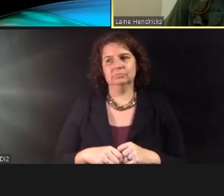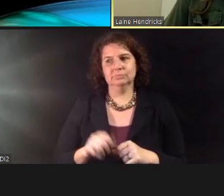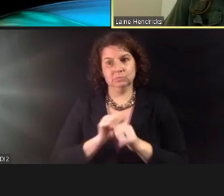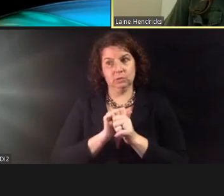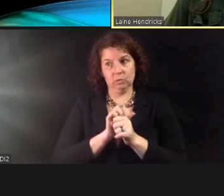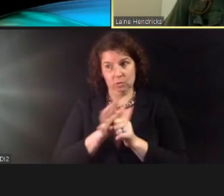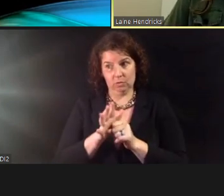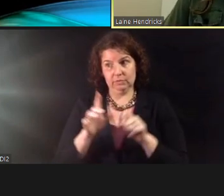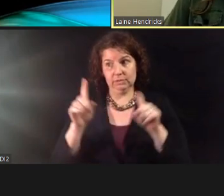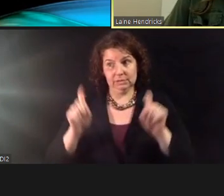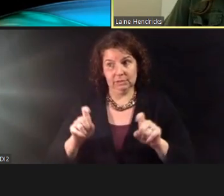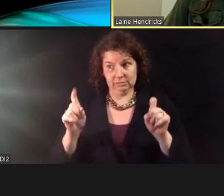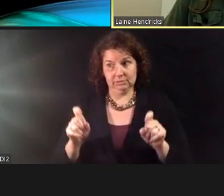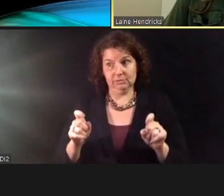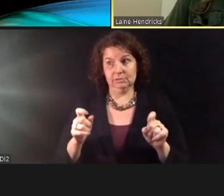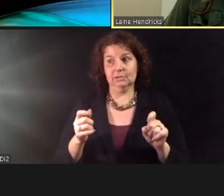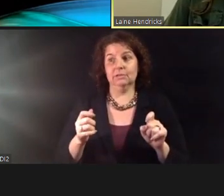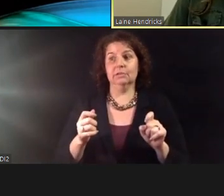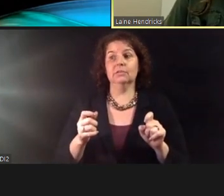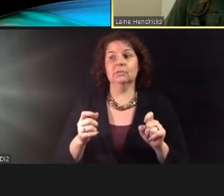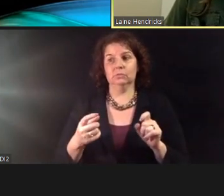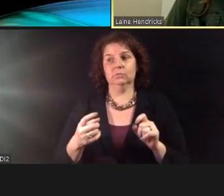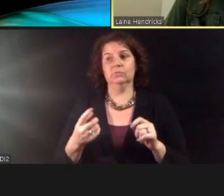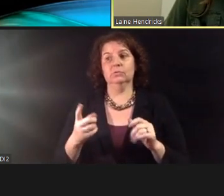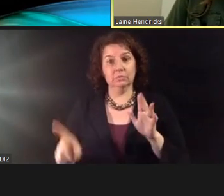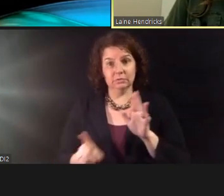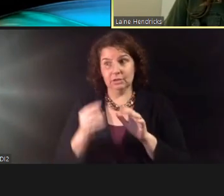test show if someone may have had